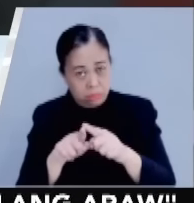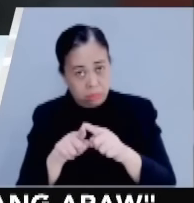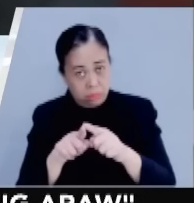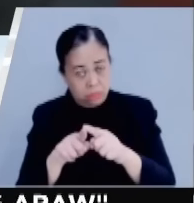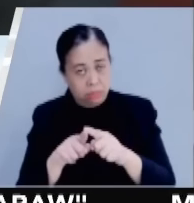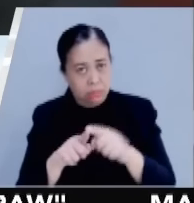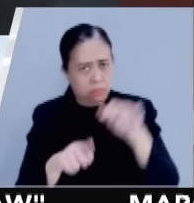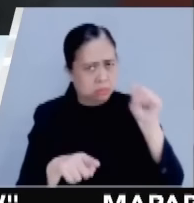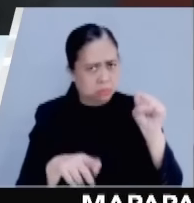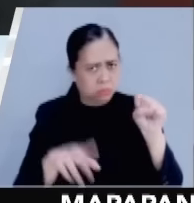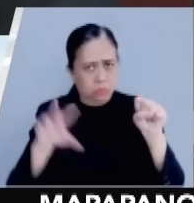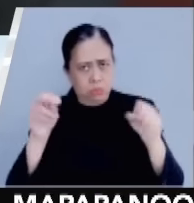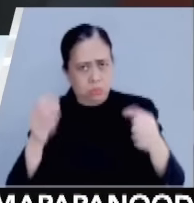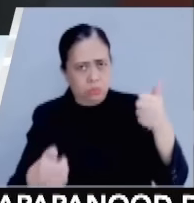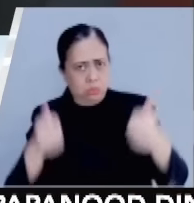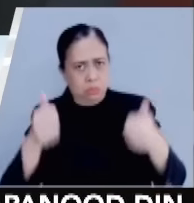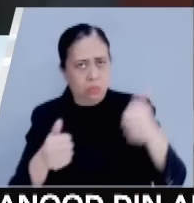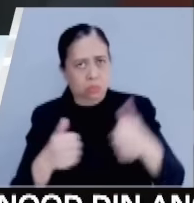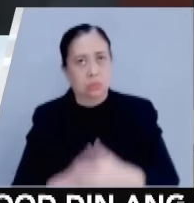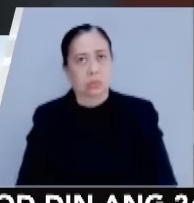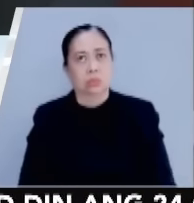ma'am?